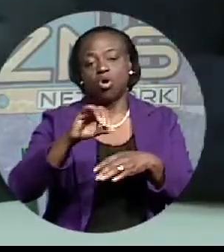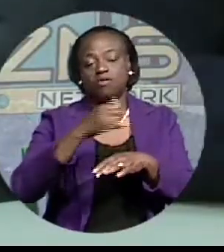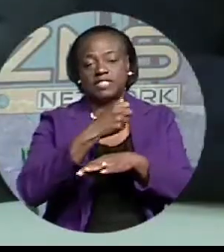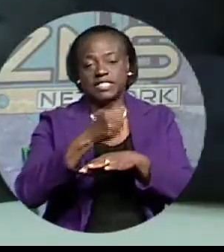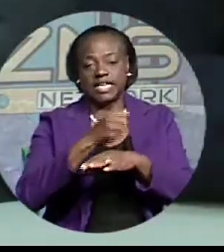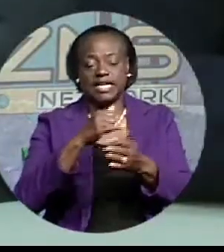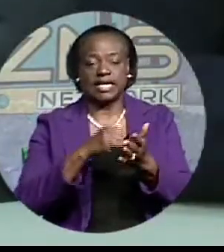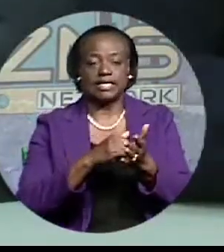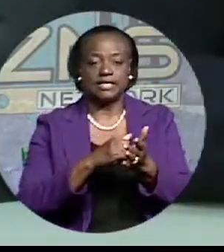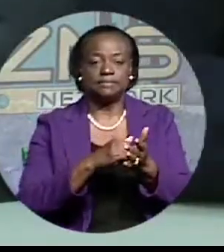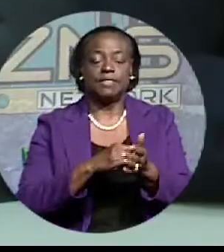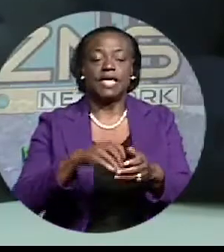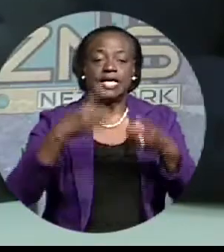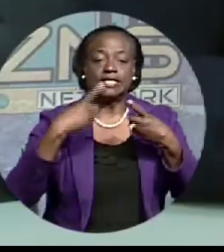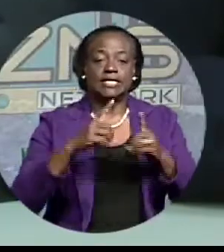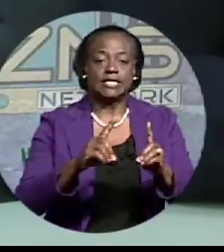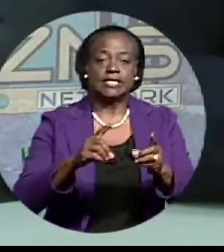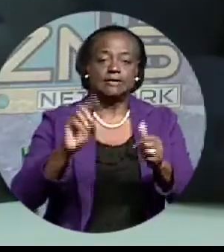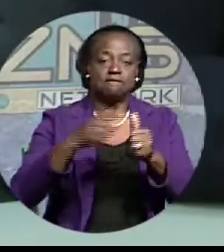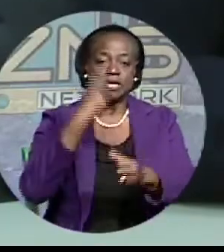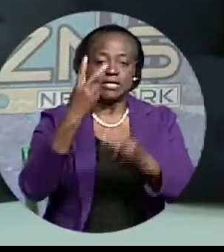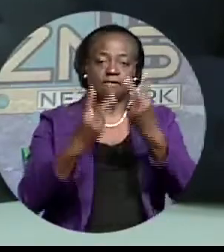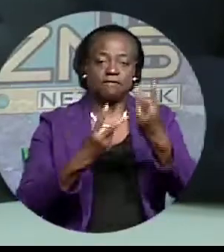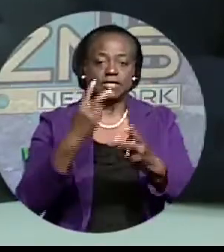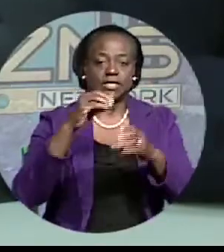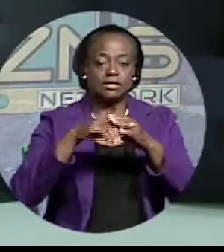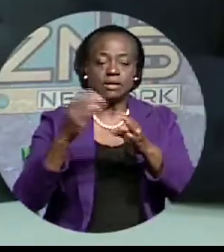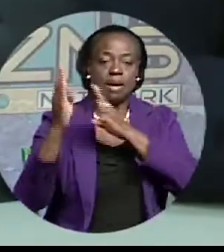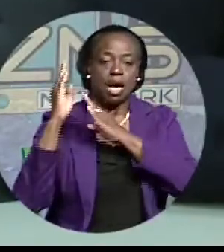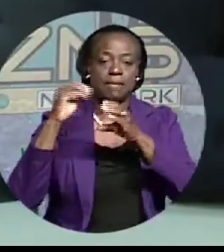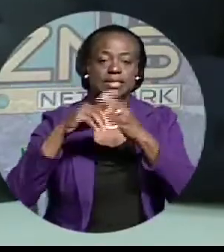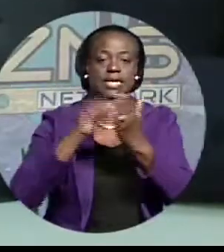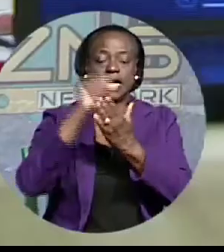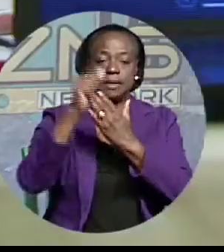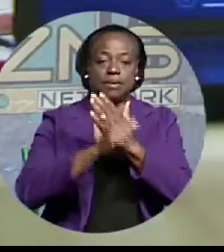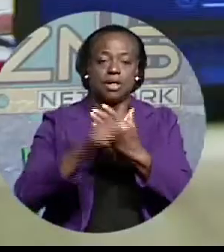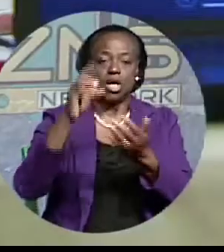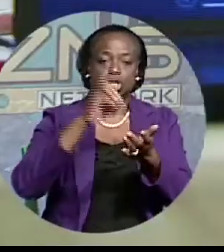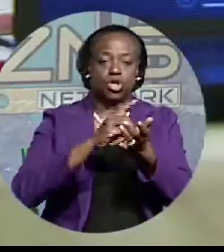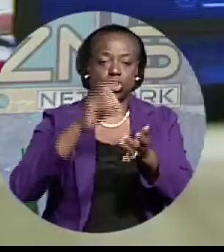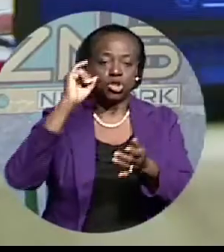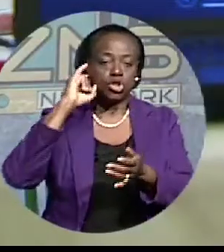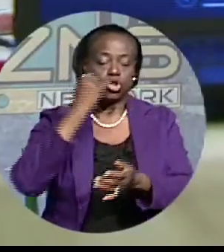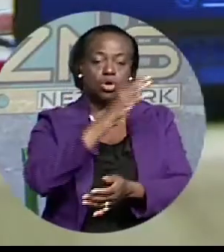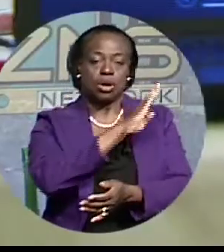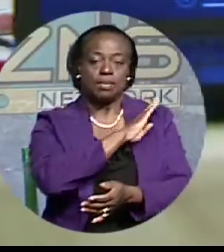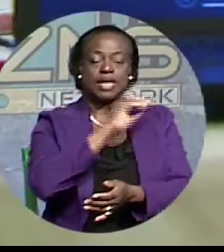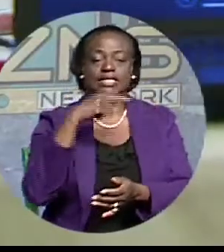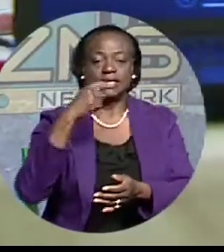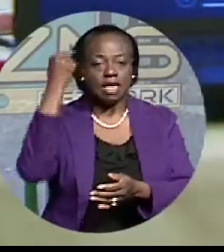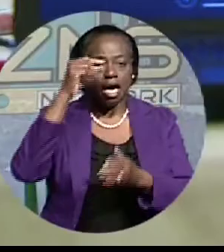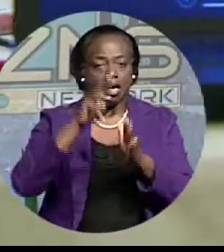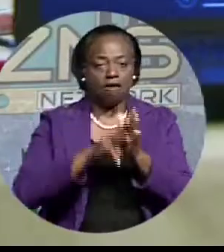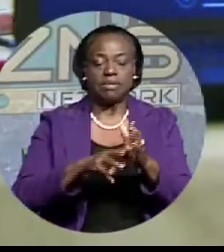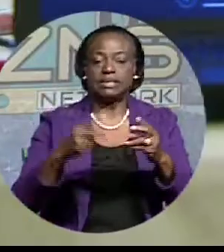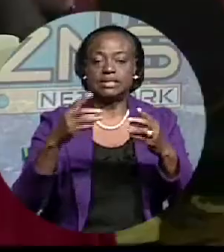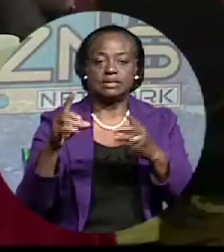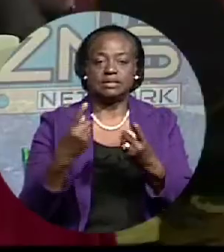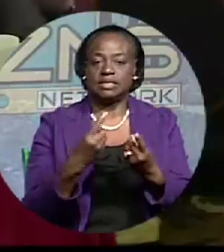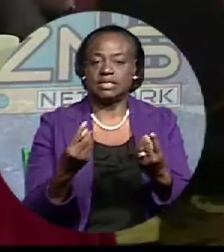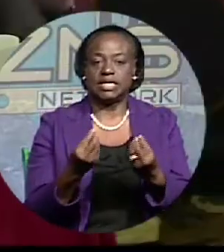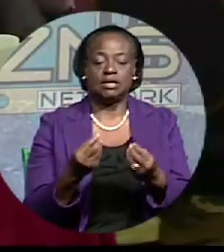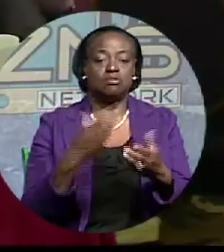first visit to the Bahamas in April, New Zealand VAT expert Dr. Don Brash says the government has done a tremendous job in its